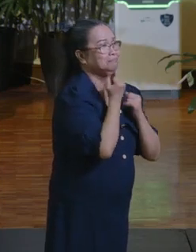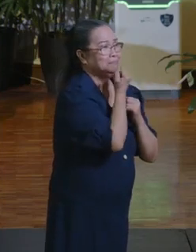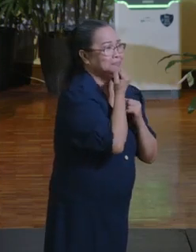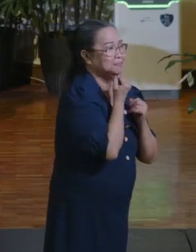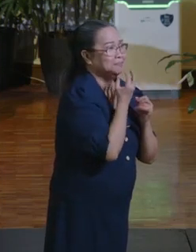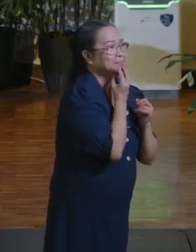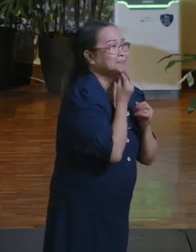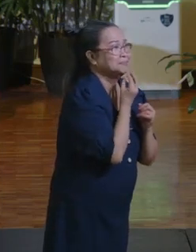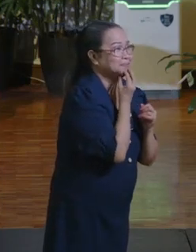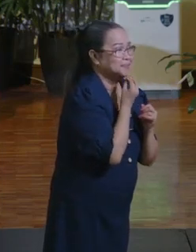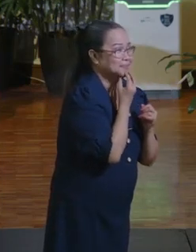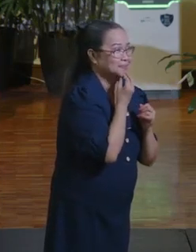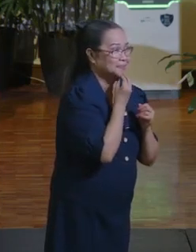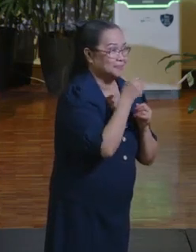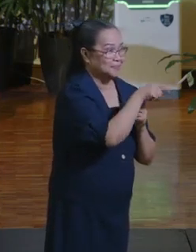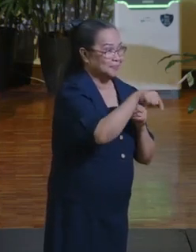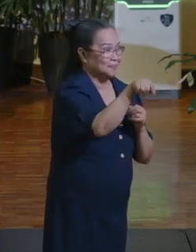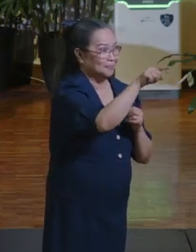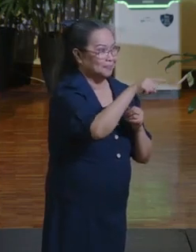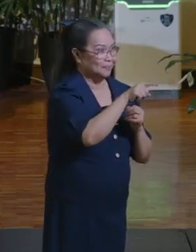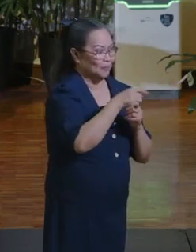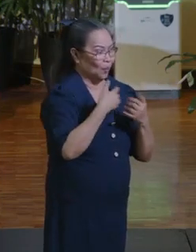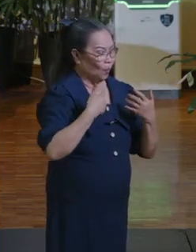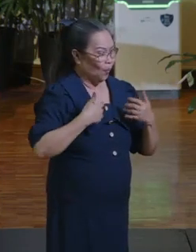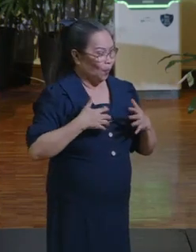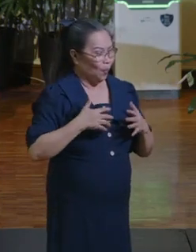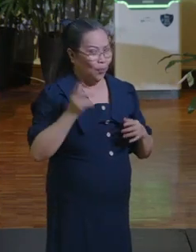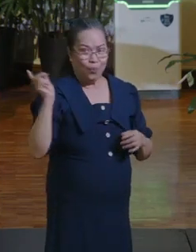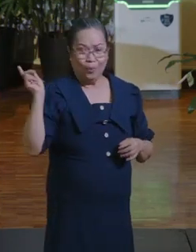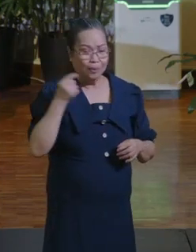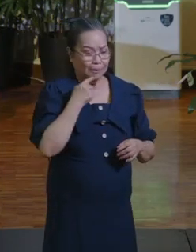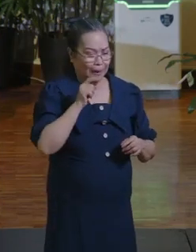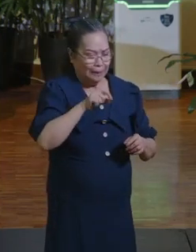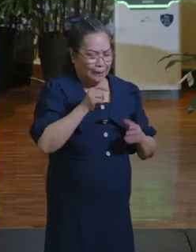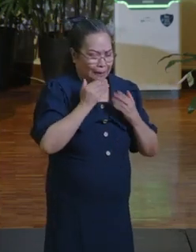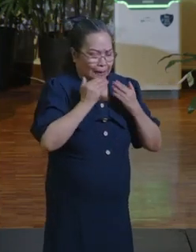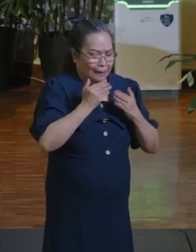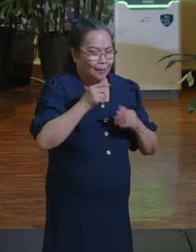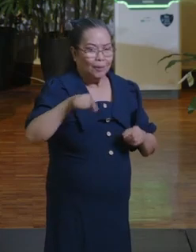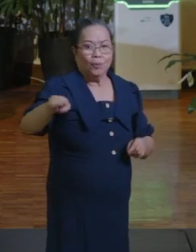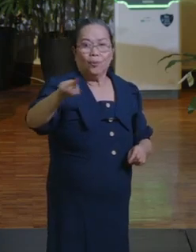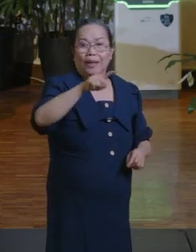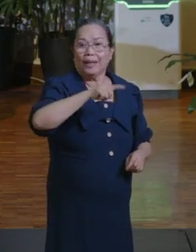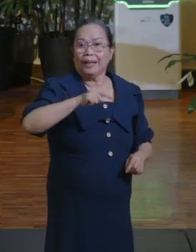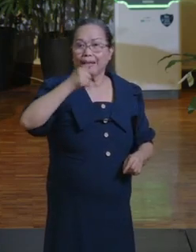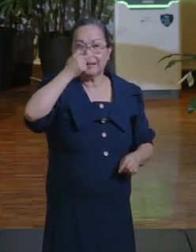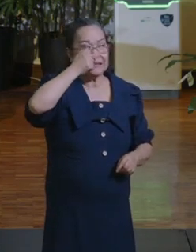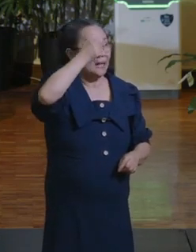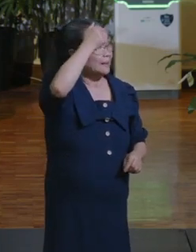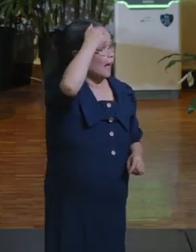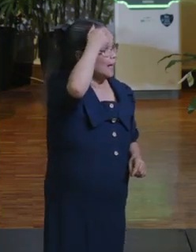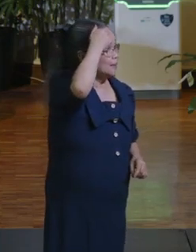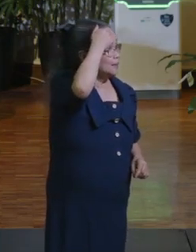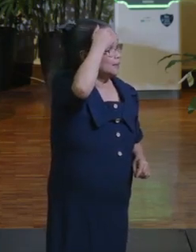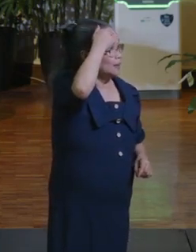dapat pagpasalamat natin itong verse na ito. Sapagkat lahat po tayo ay